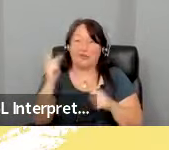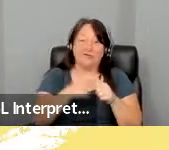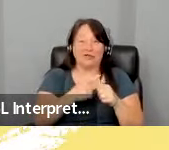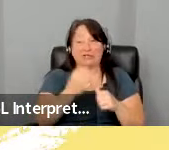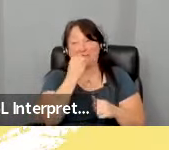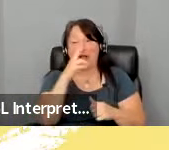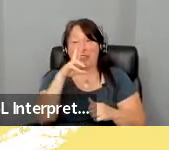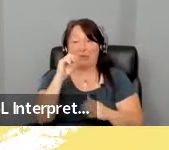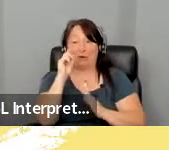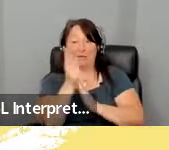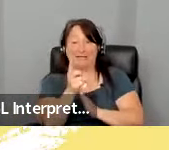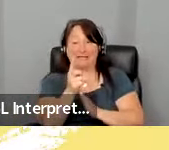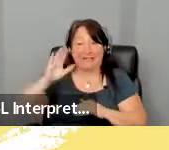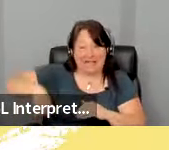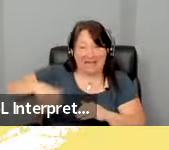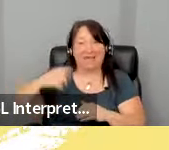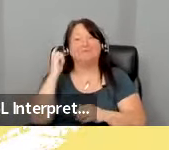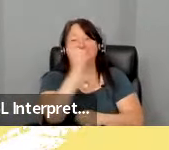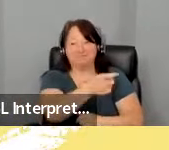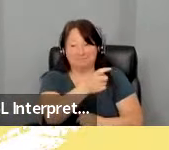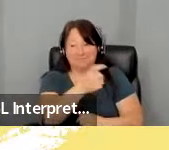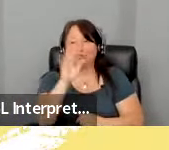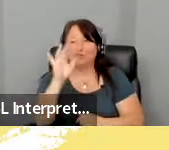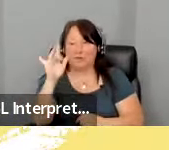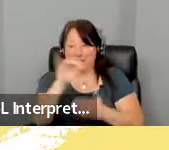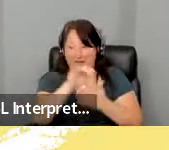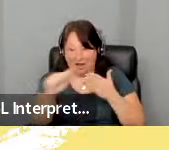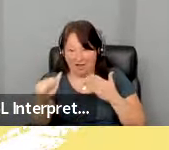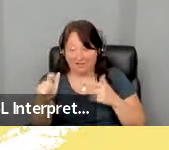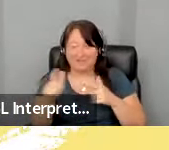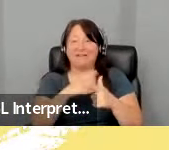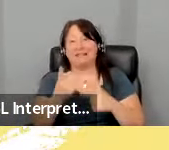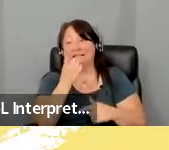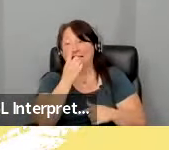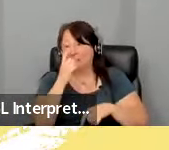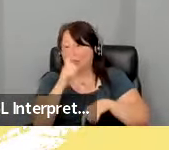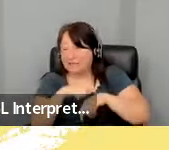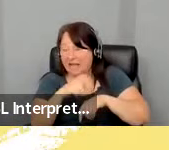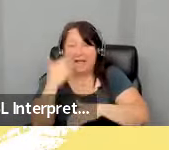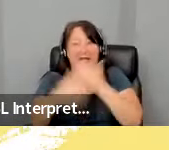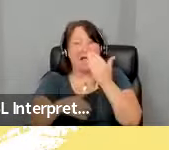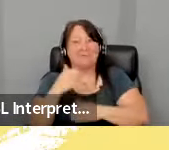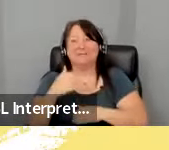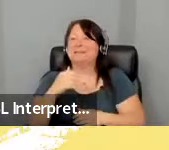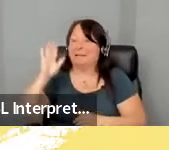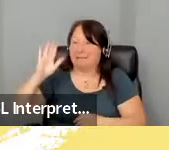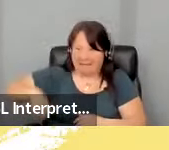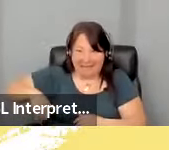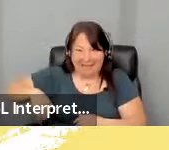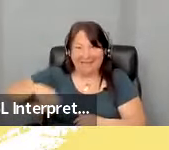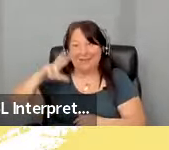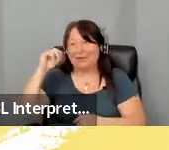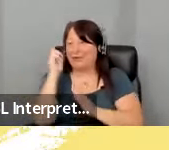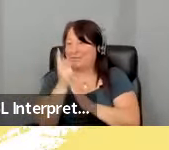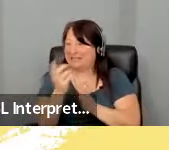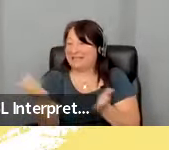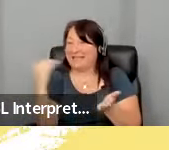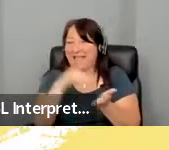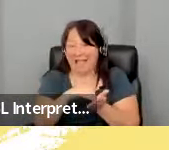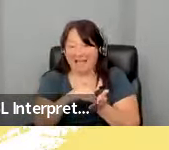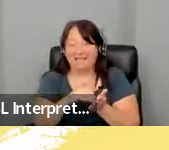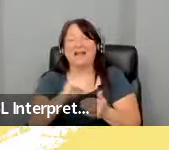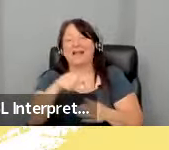minutes late, you get the $25 payment for that. And then dinner time rolls around, the second meal, that one's also 30 minutes late, you would